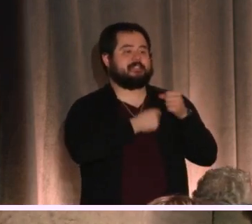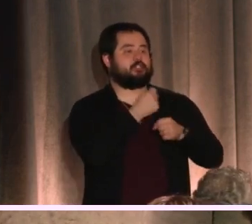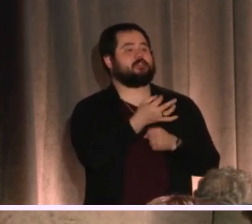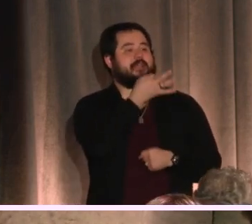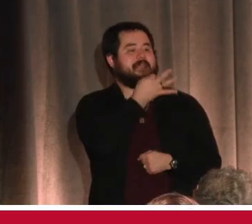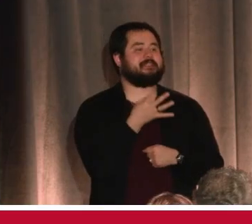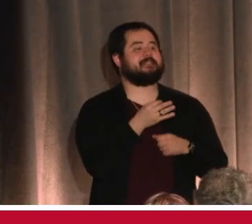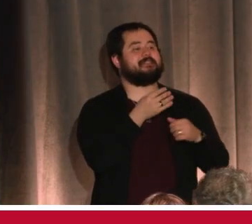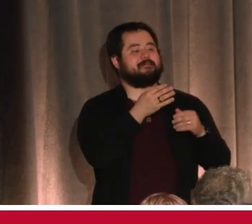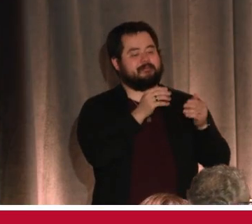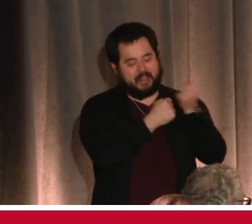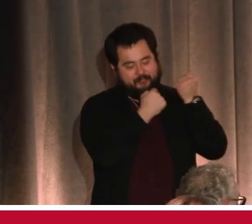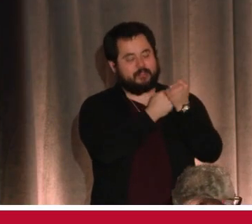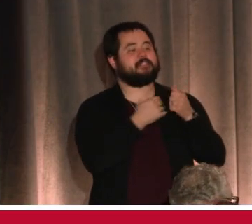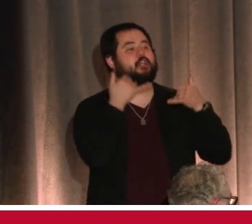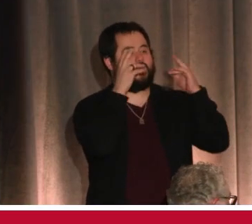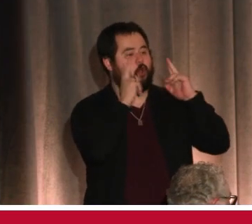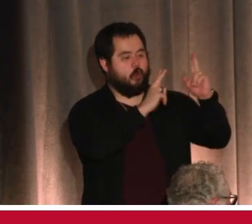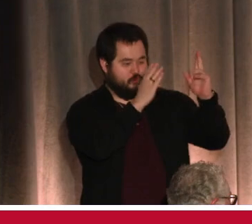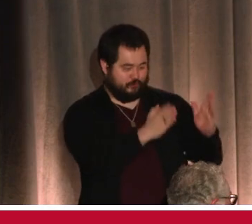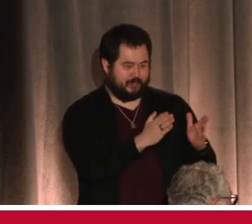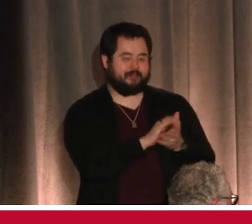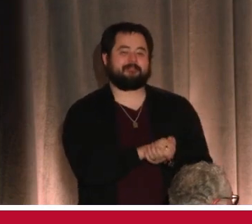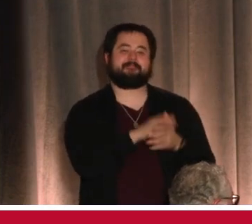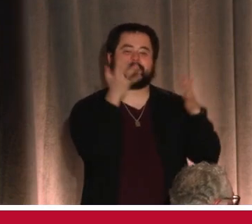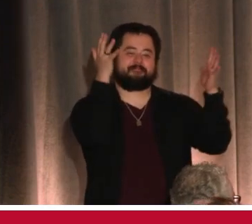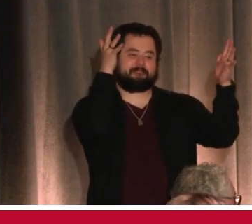Advocacy honoree. Michelle. Yay, Michelle.